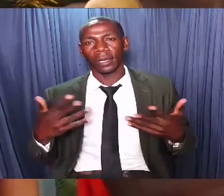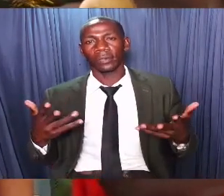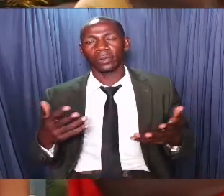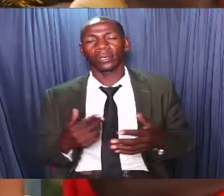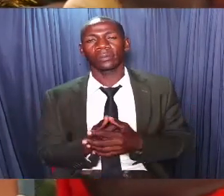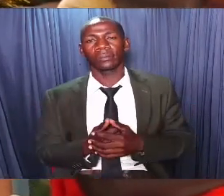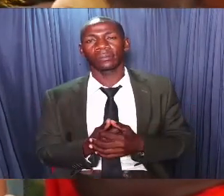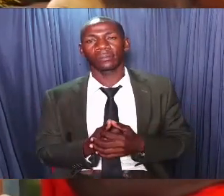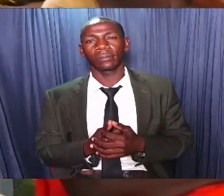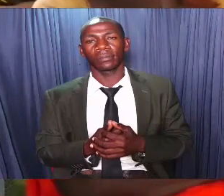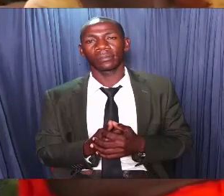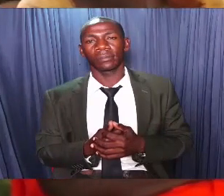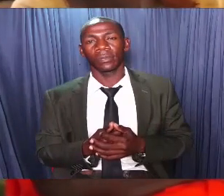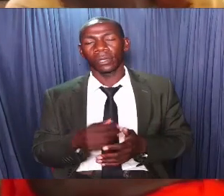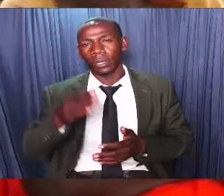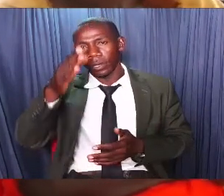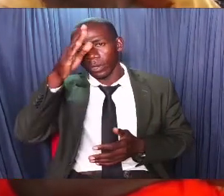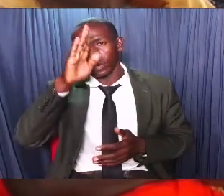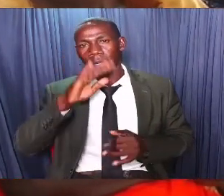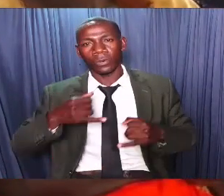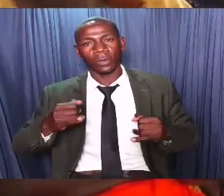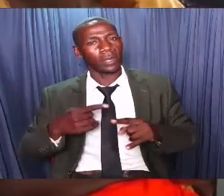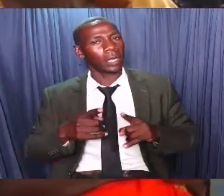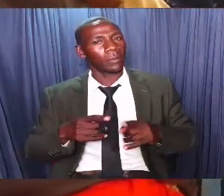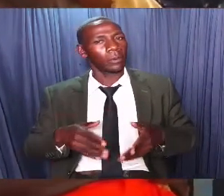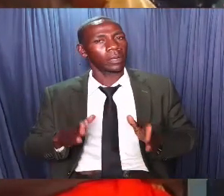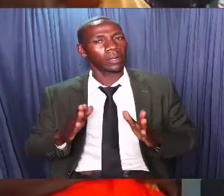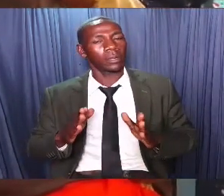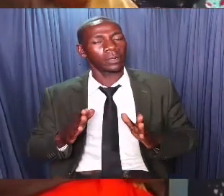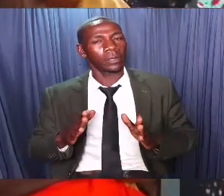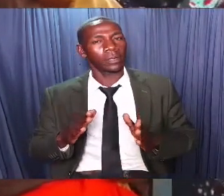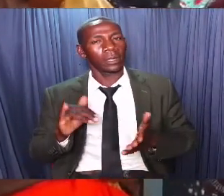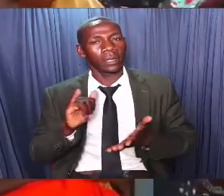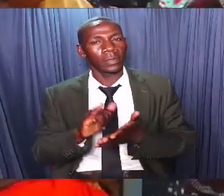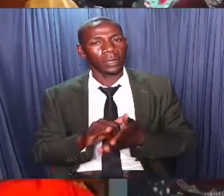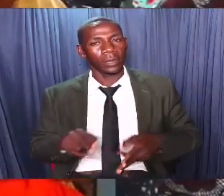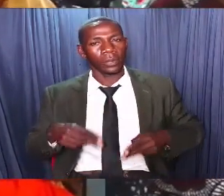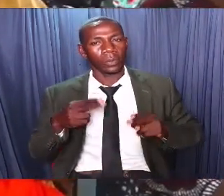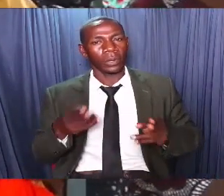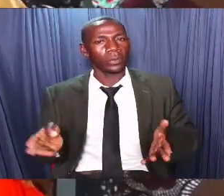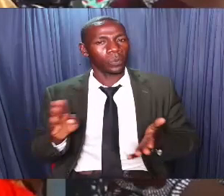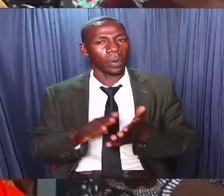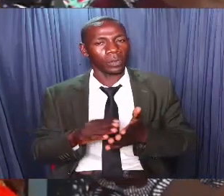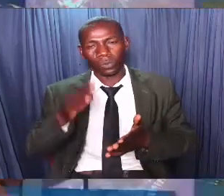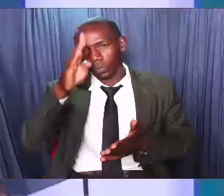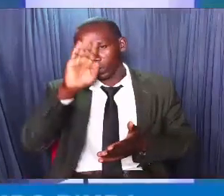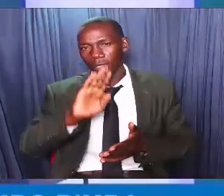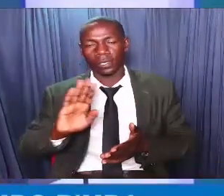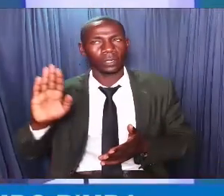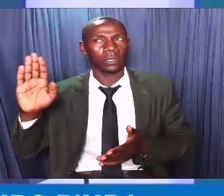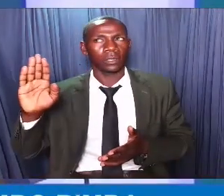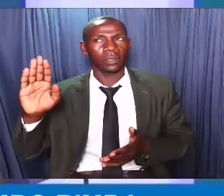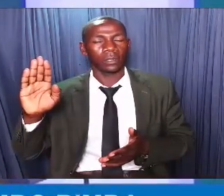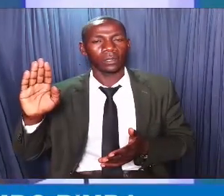Hallelujah. Hallelujah. Na Mungu amejaribu kila njia. And God has tried all means. Angaa wanadamu amrudie Mungu. At least people to return unto God.